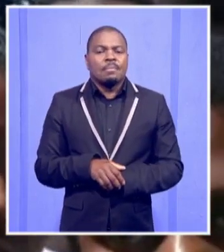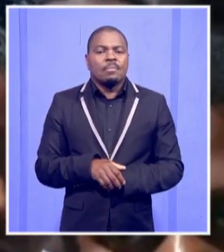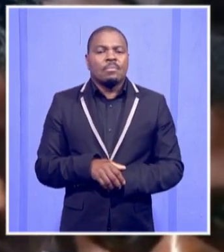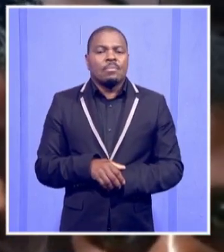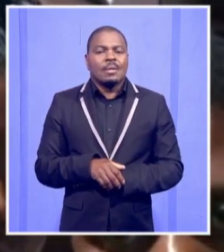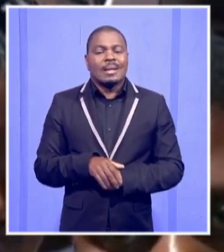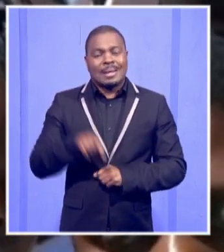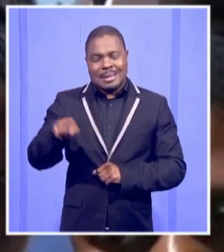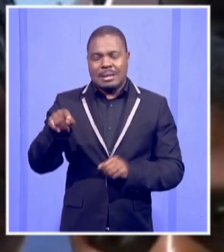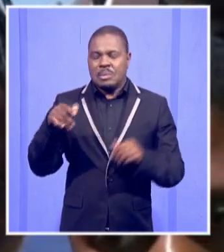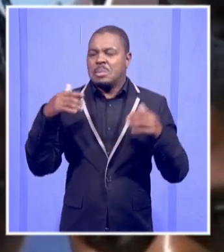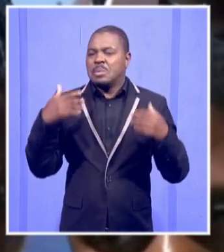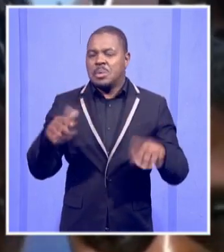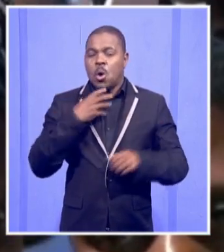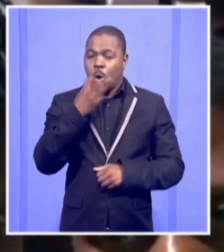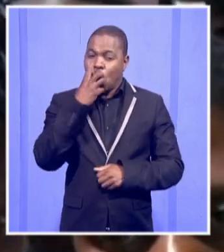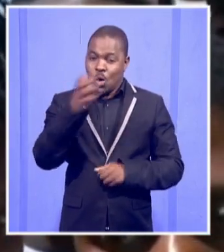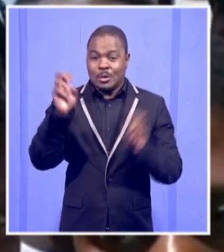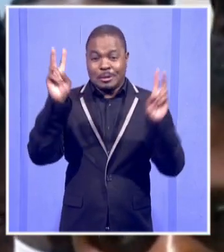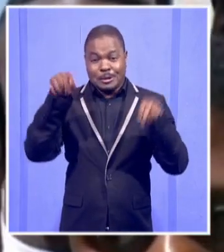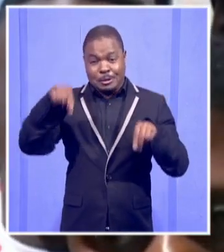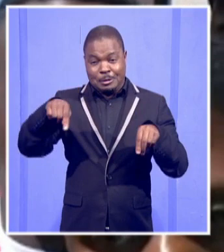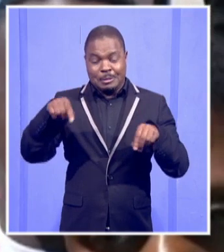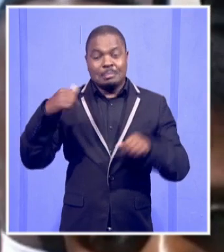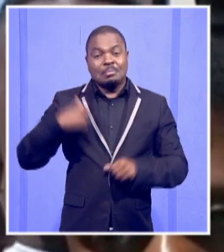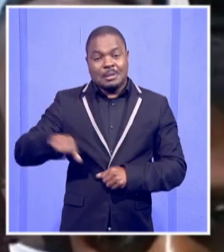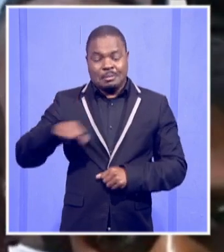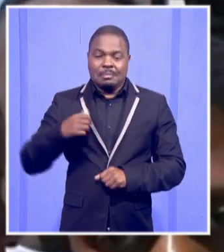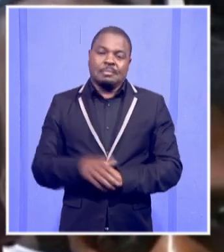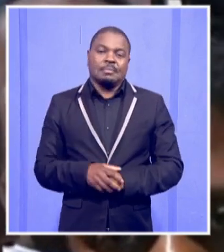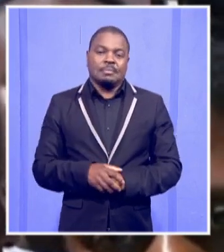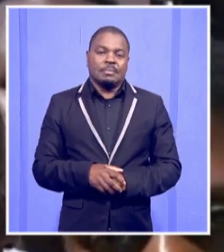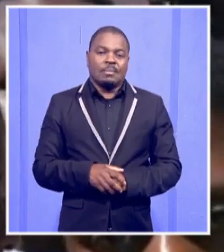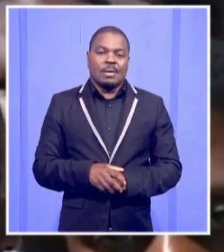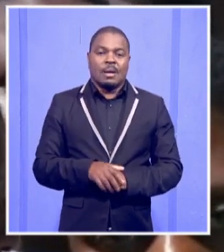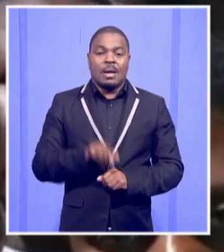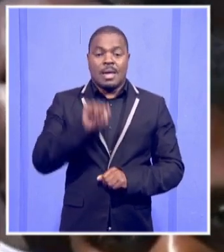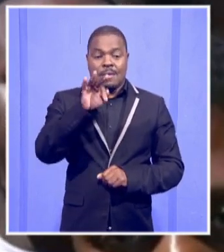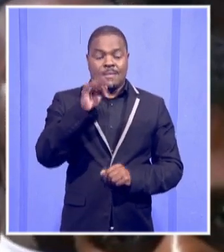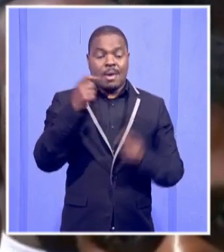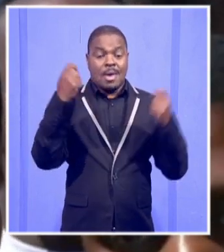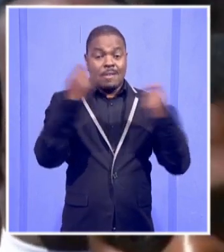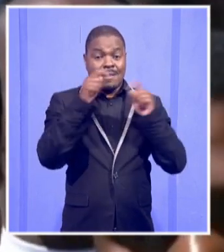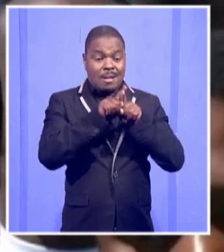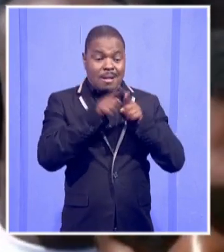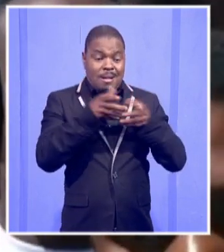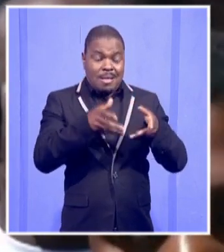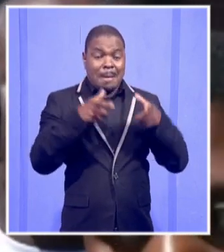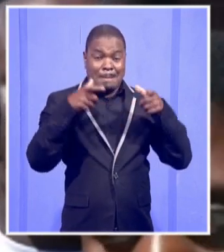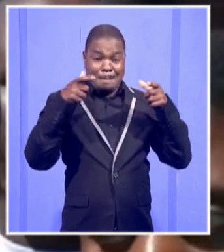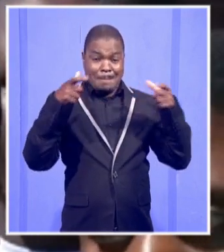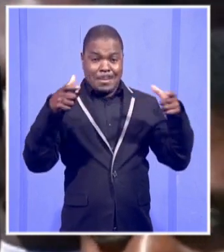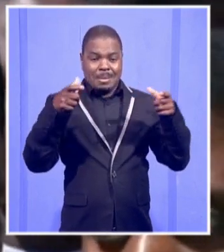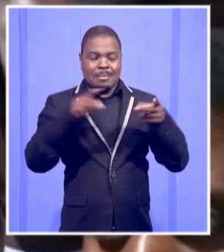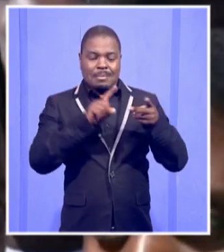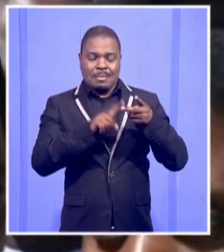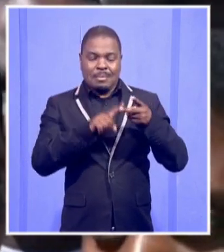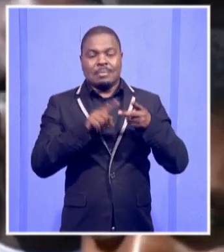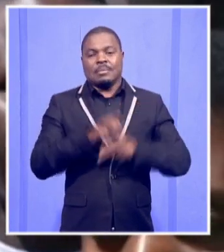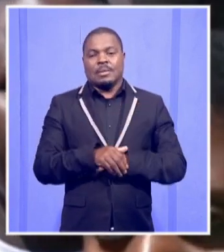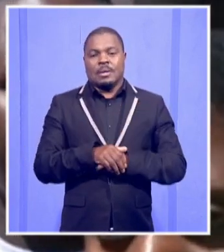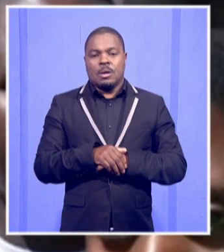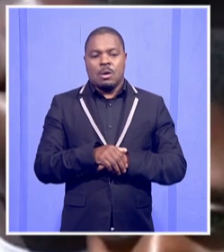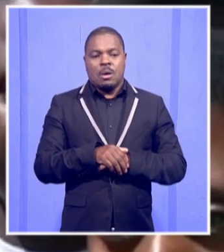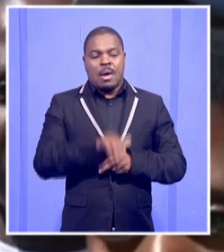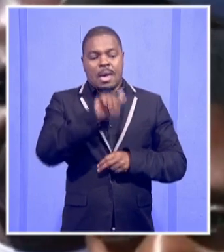a burning issue in the city. Now, when you bring an event of this magnitude with the leadership of the ruling